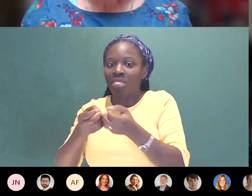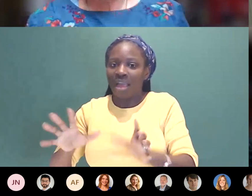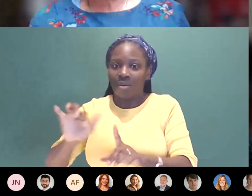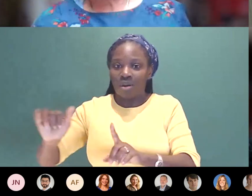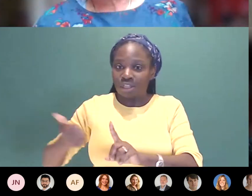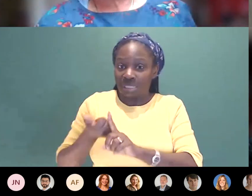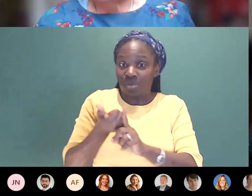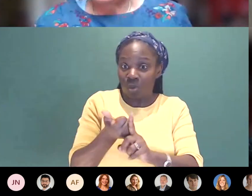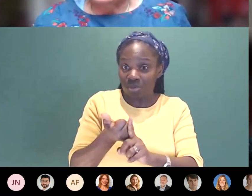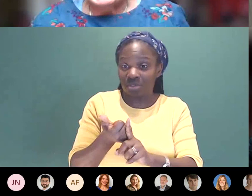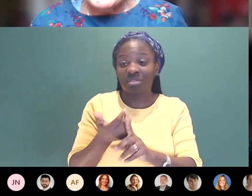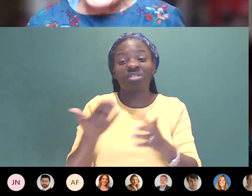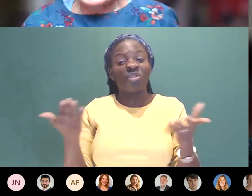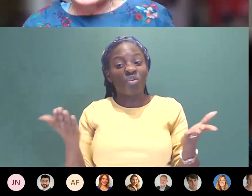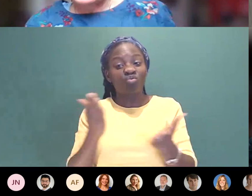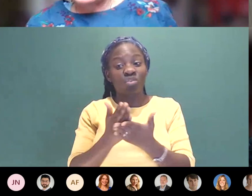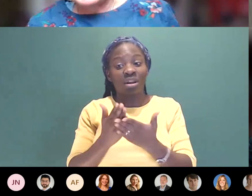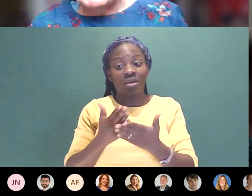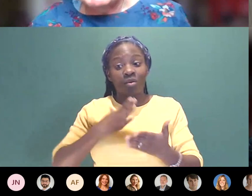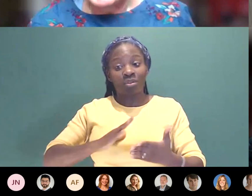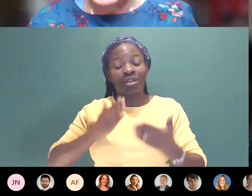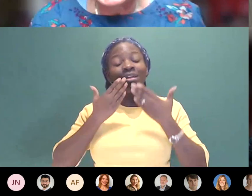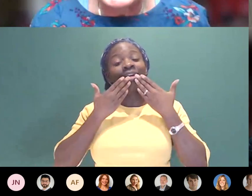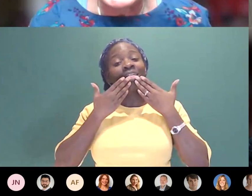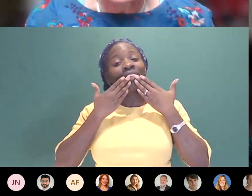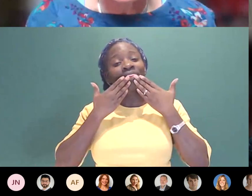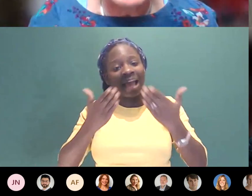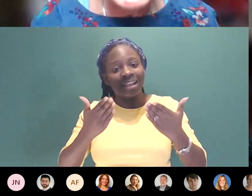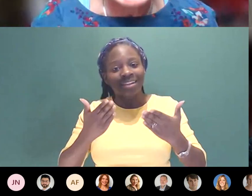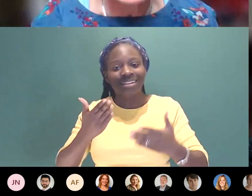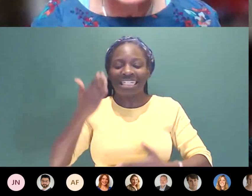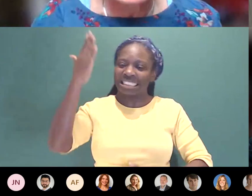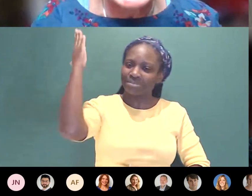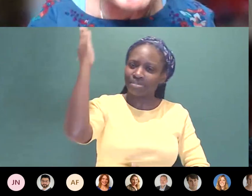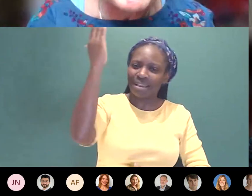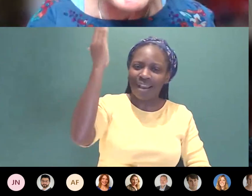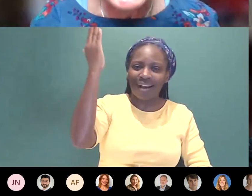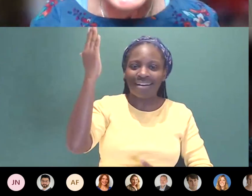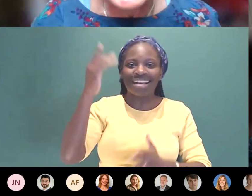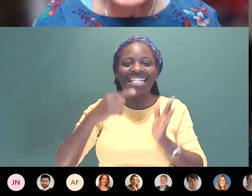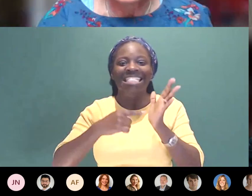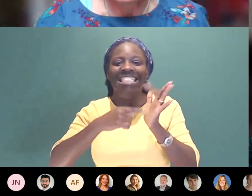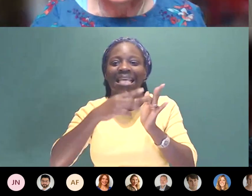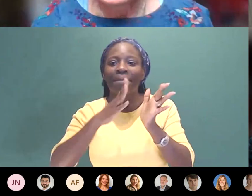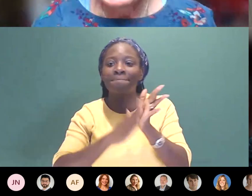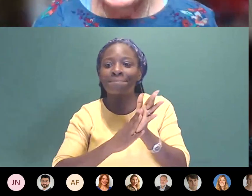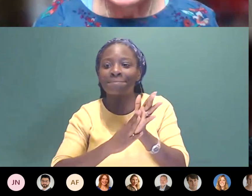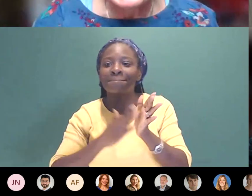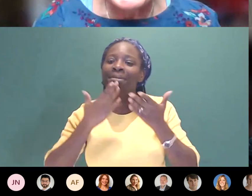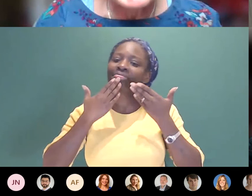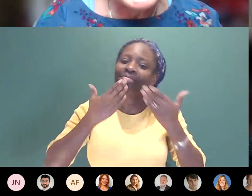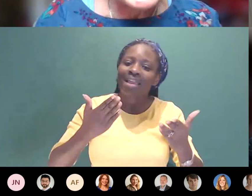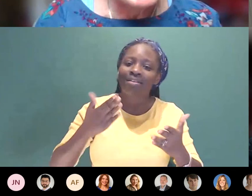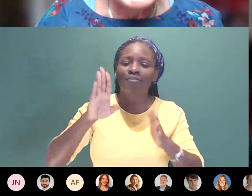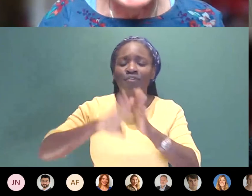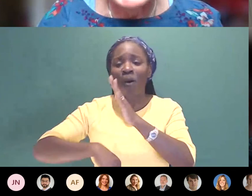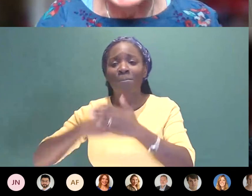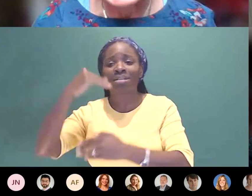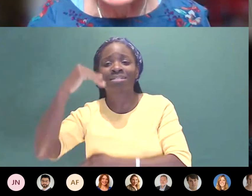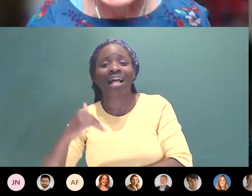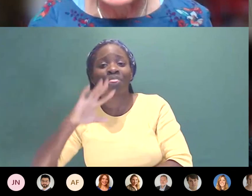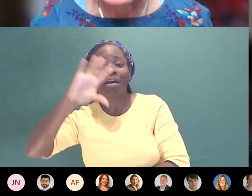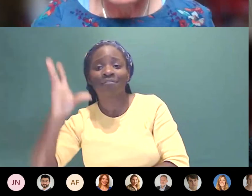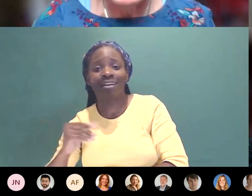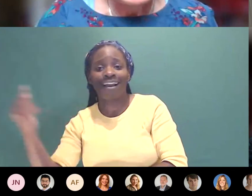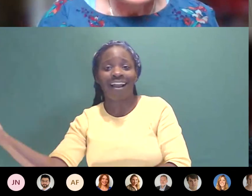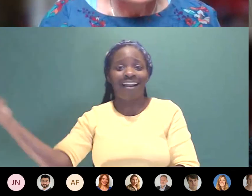So it just leaves me to thank all the speakers, and particularly to Tim for coming all the way from South Africa to see